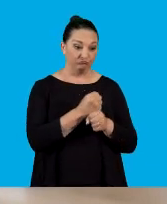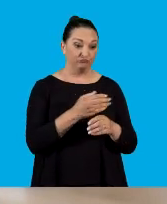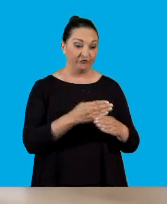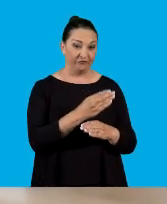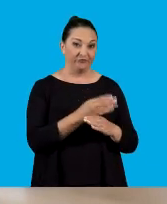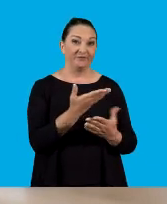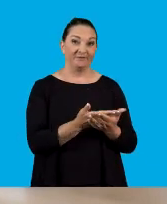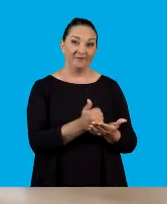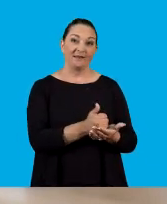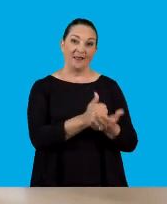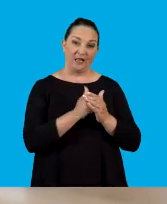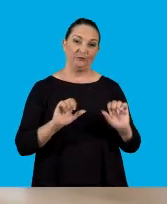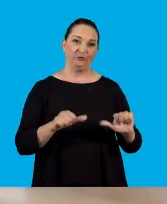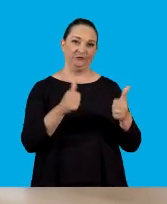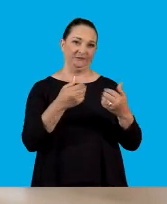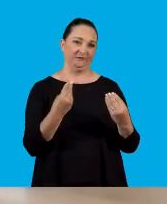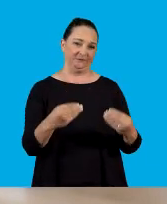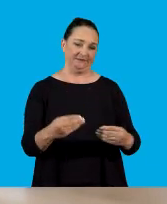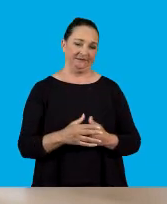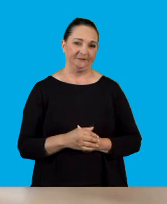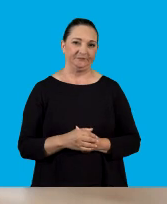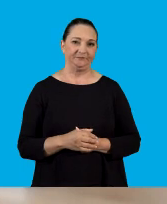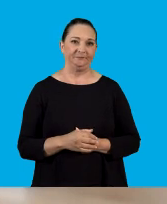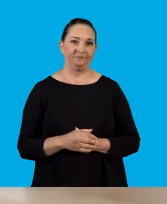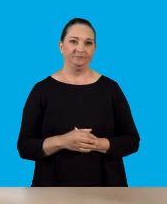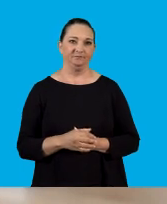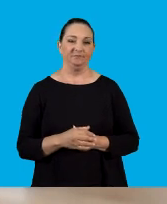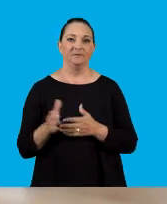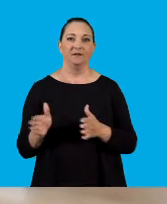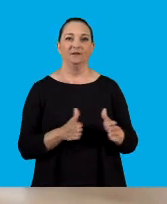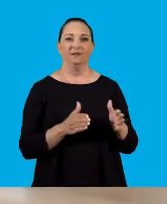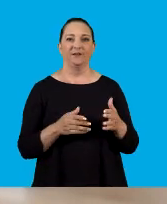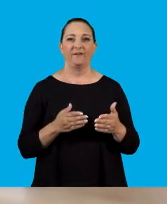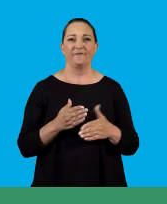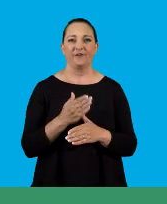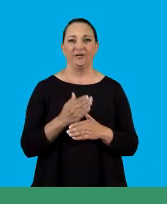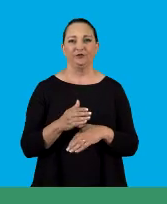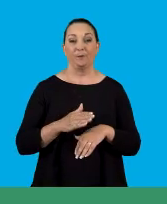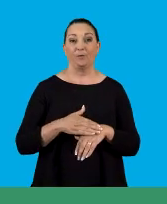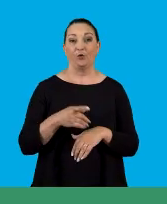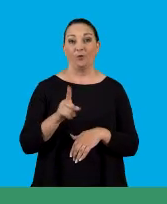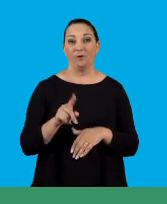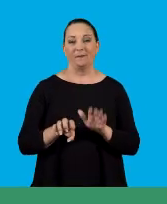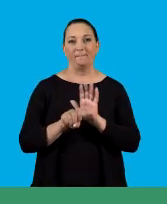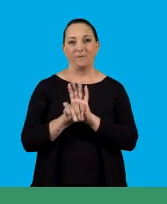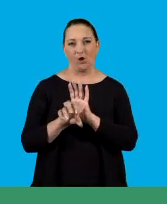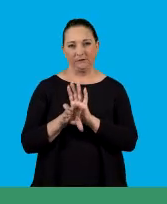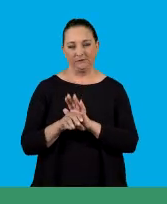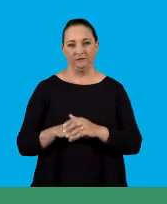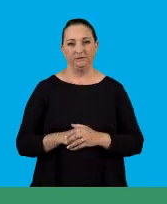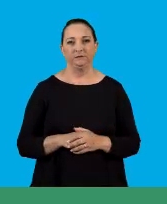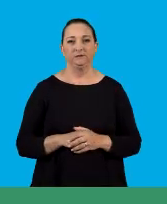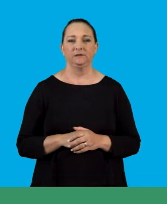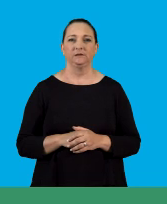function can contribute to the success of the business. And then as we move to another function, we look now into